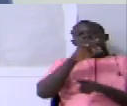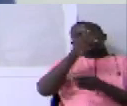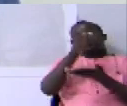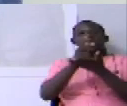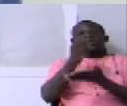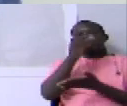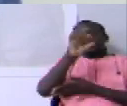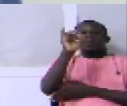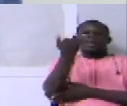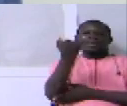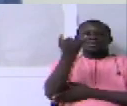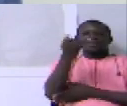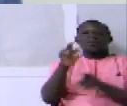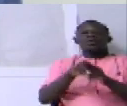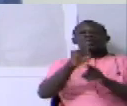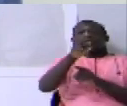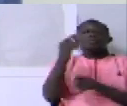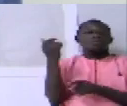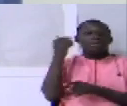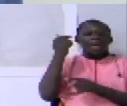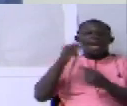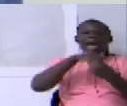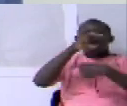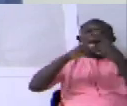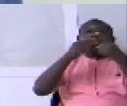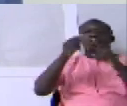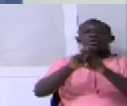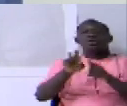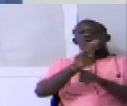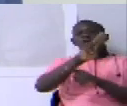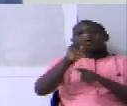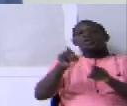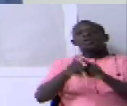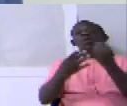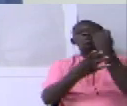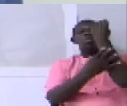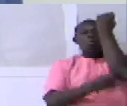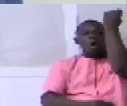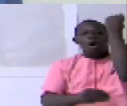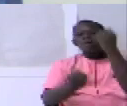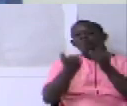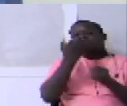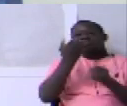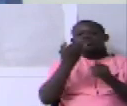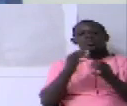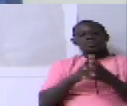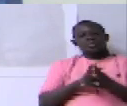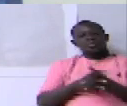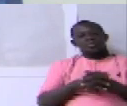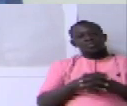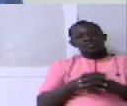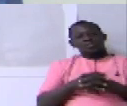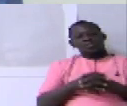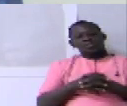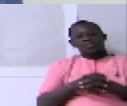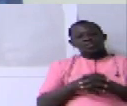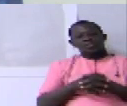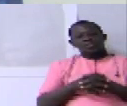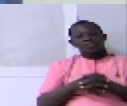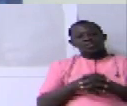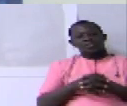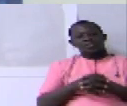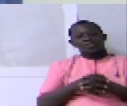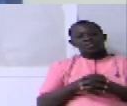of malnutrition in the prison? Kansul ka fo ni nyin kurango kibaro mwele domo saharing soto balia ka